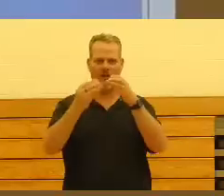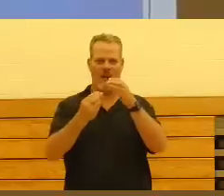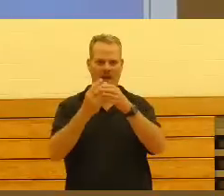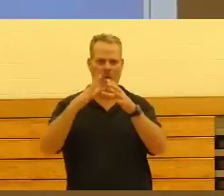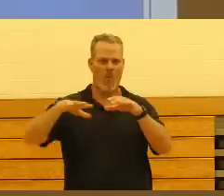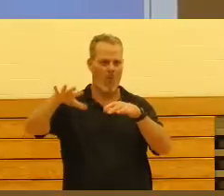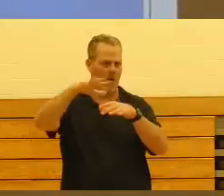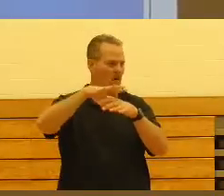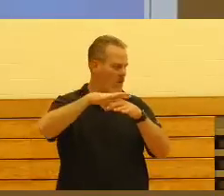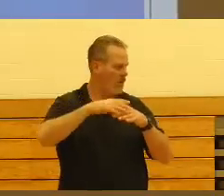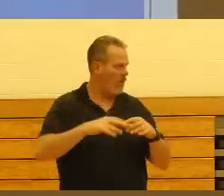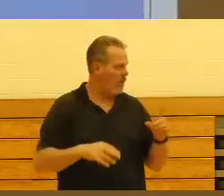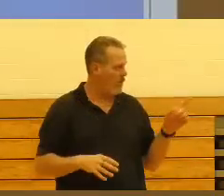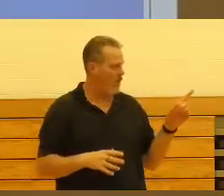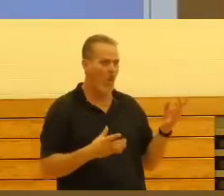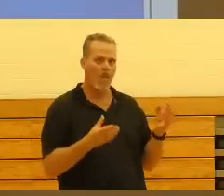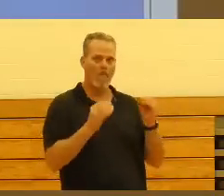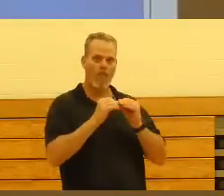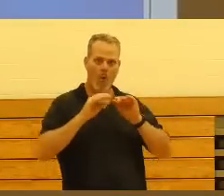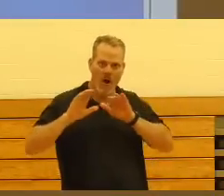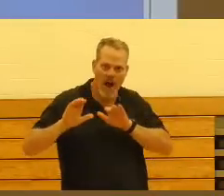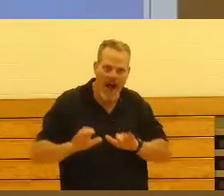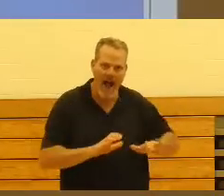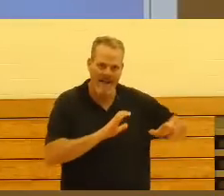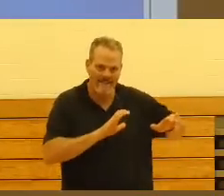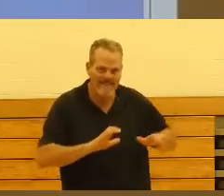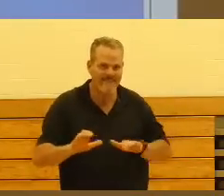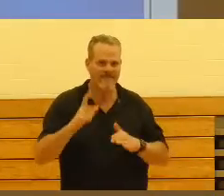like. So you can see